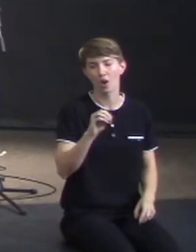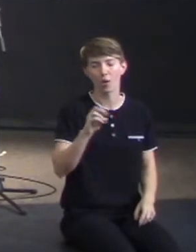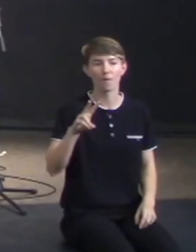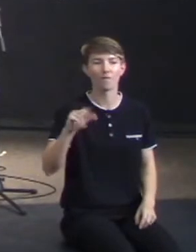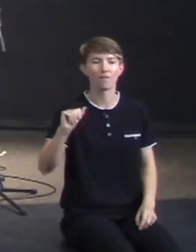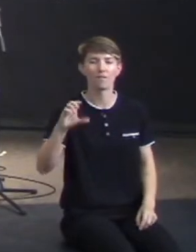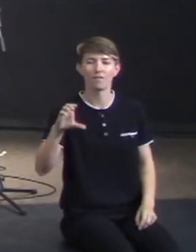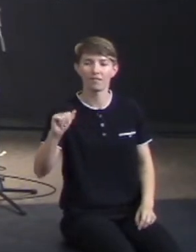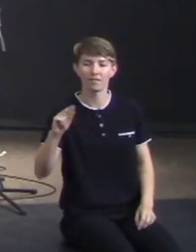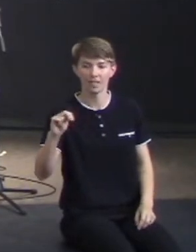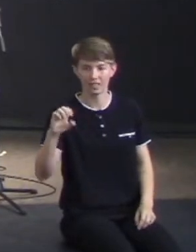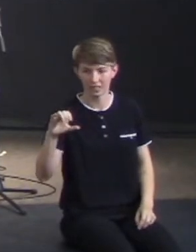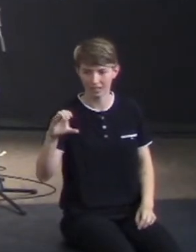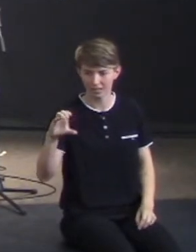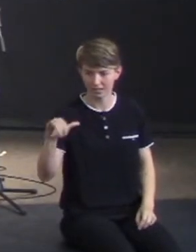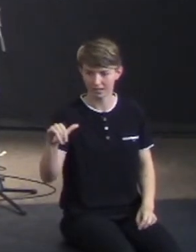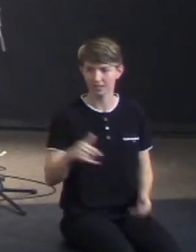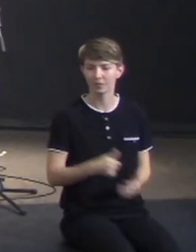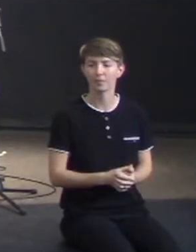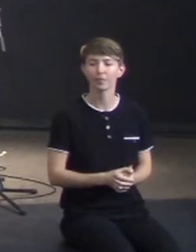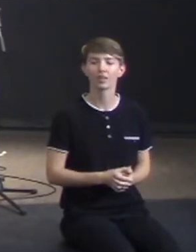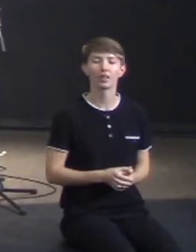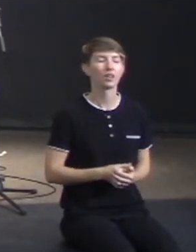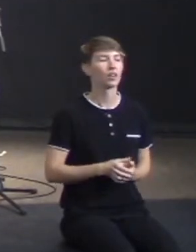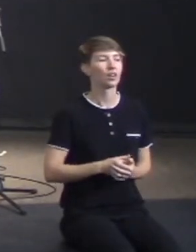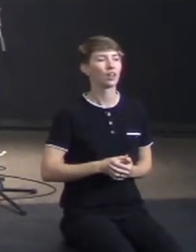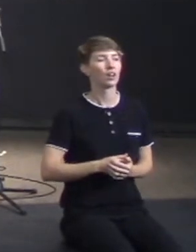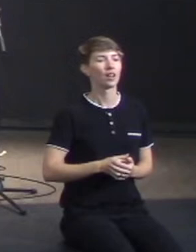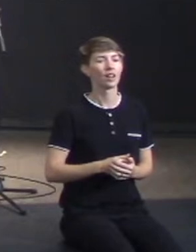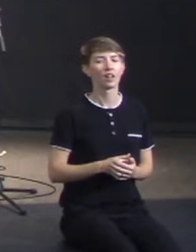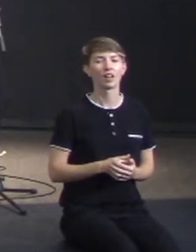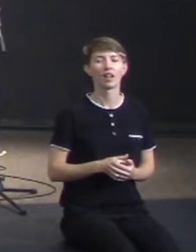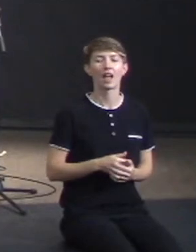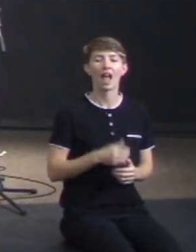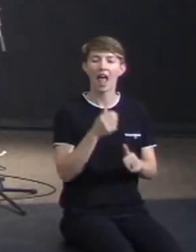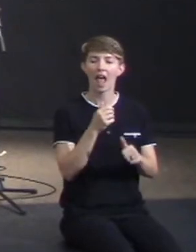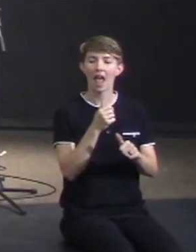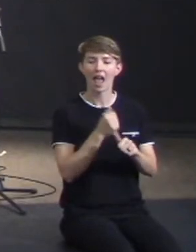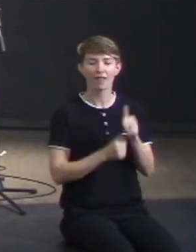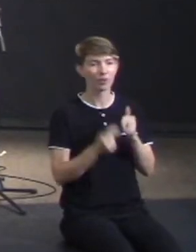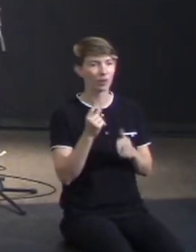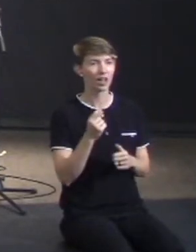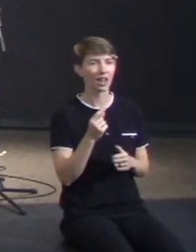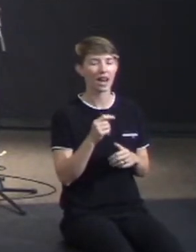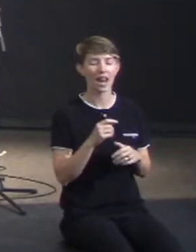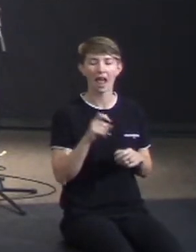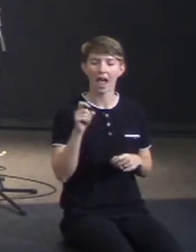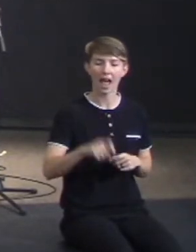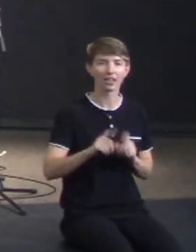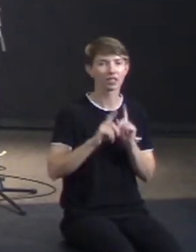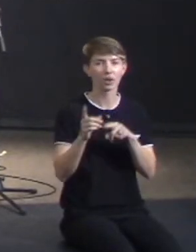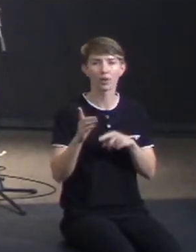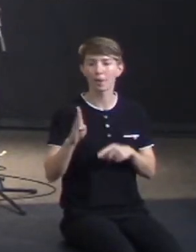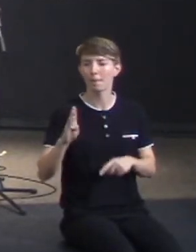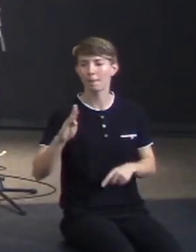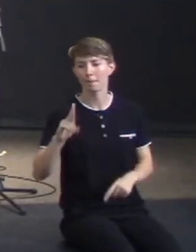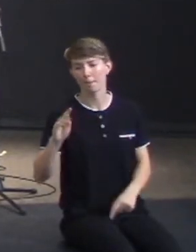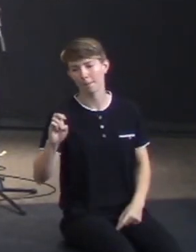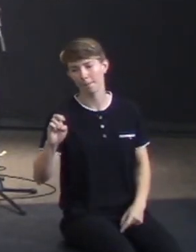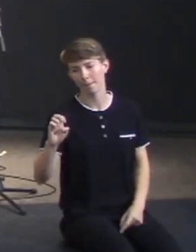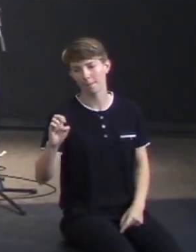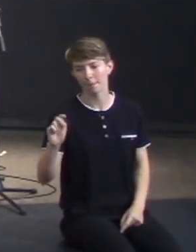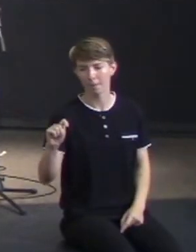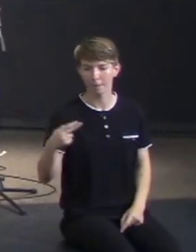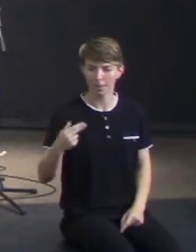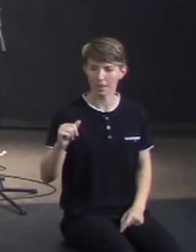remember this taxes, you know, the census that everybody had to go to Bethlehem. So the town was about to be